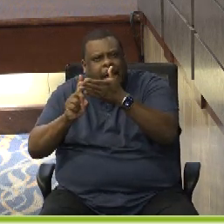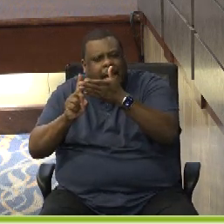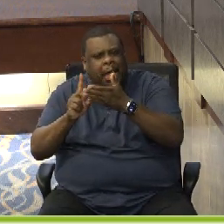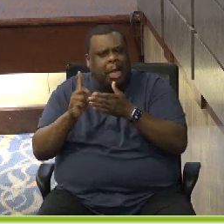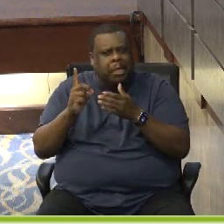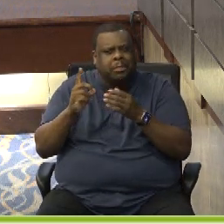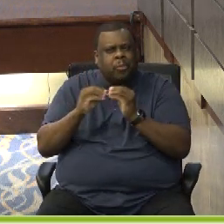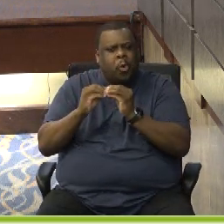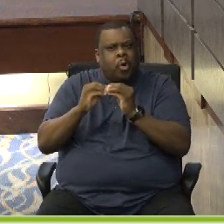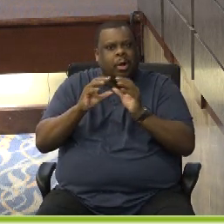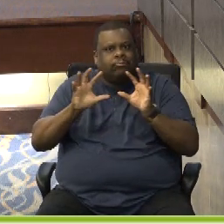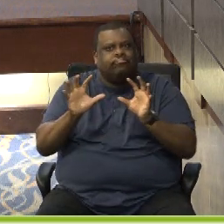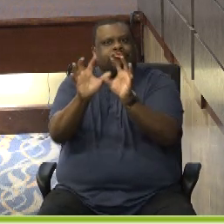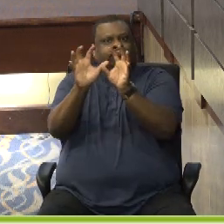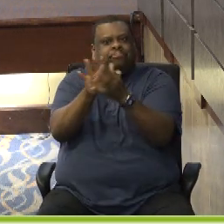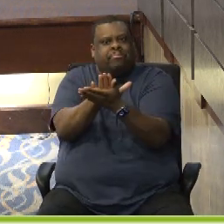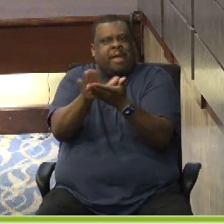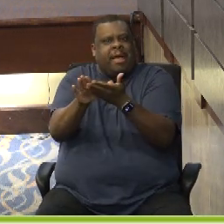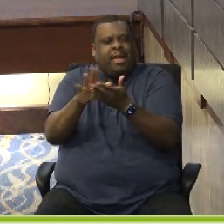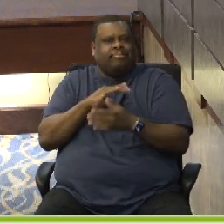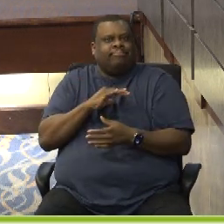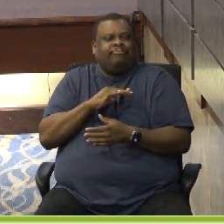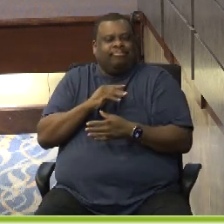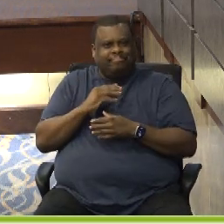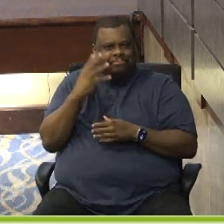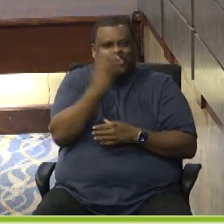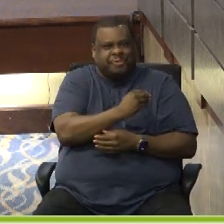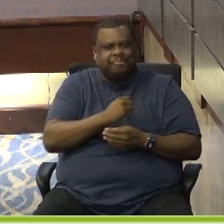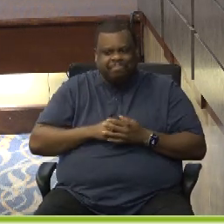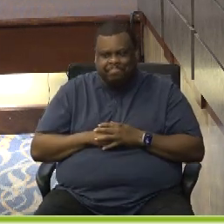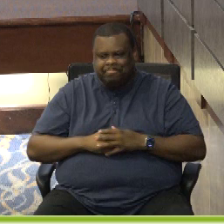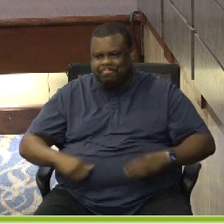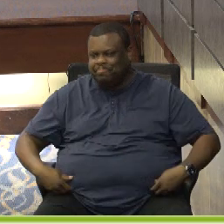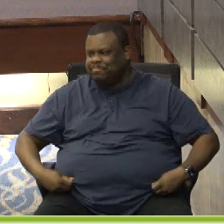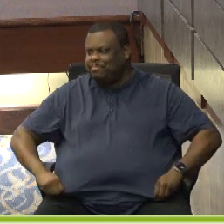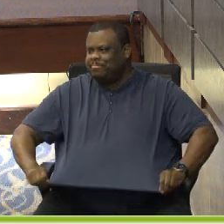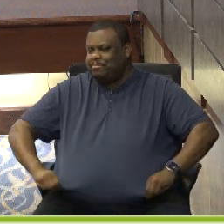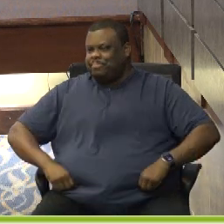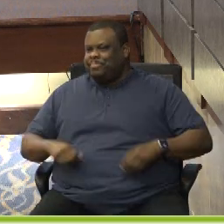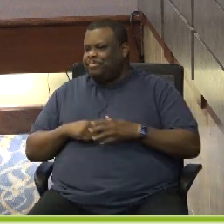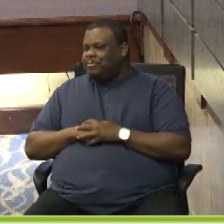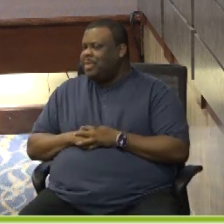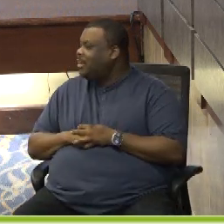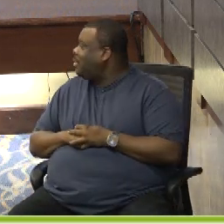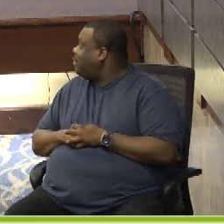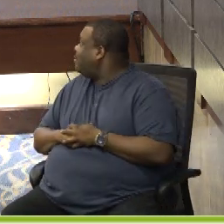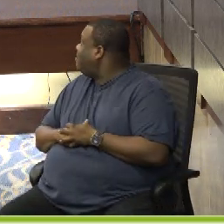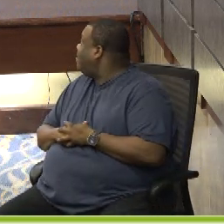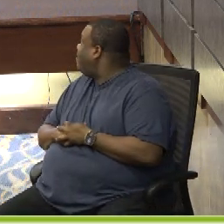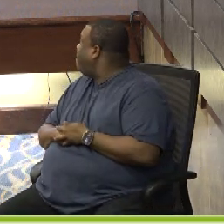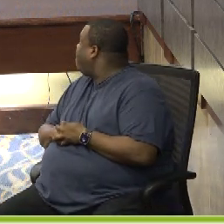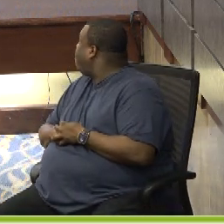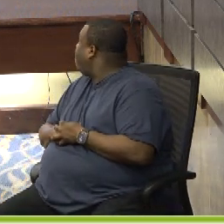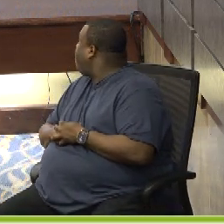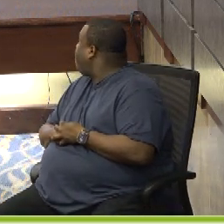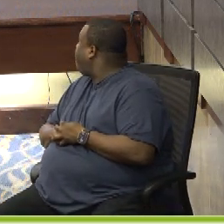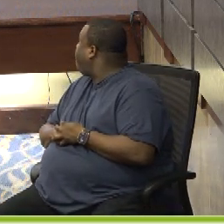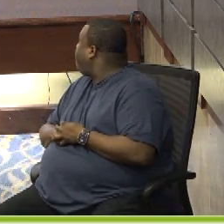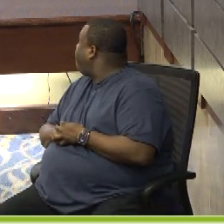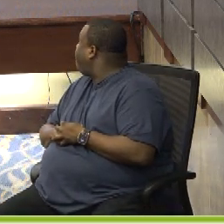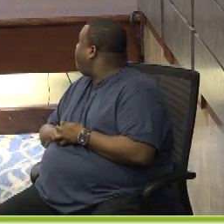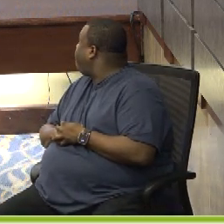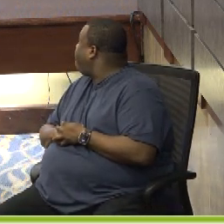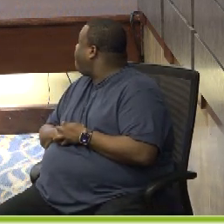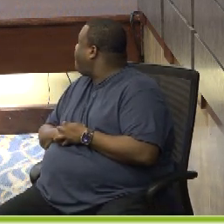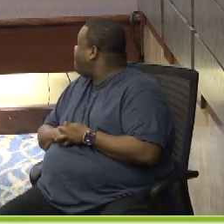it was for the most part. And then as we looked to pair this with a typeface, we wanted to create something custom